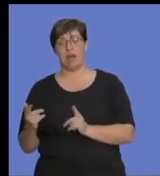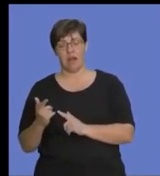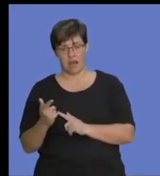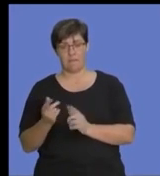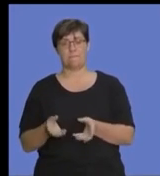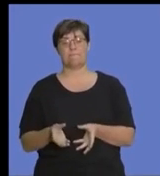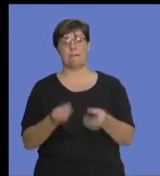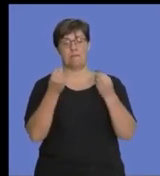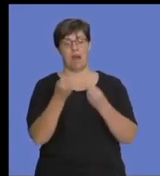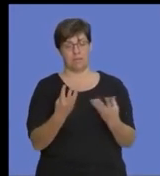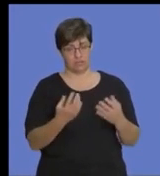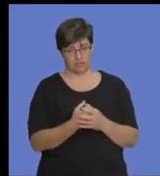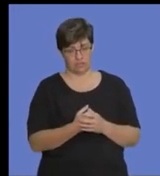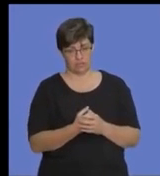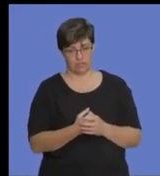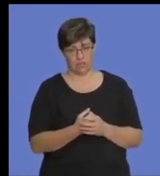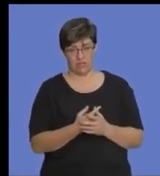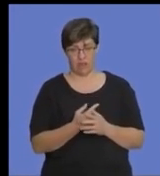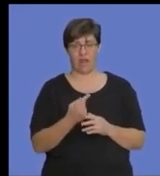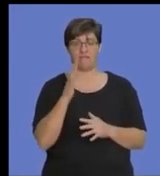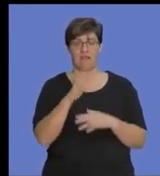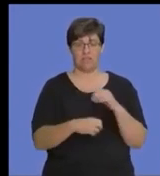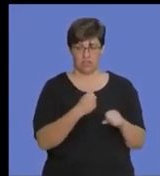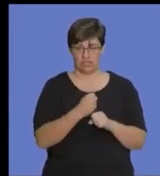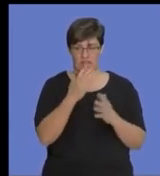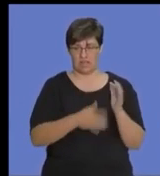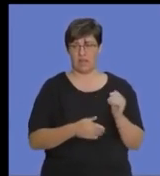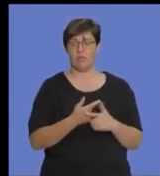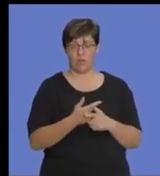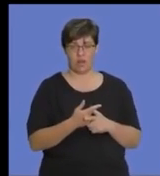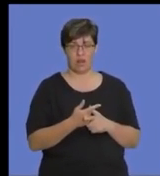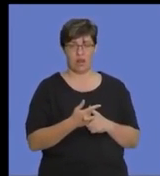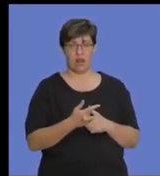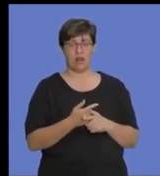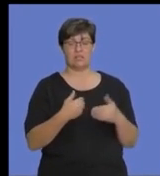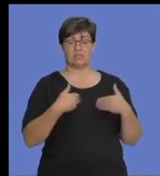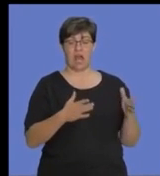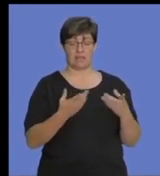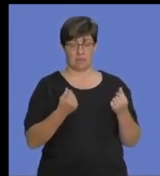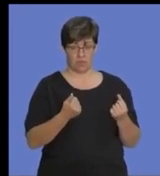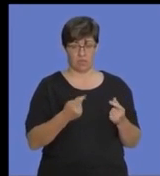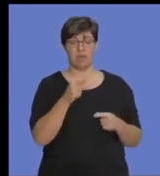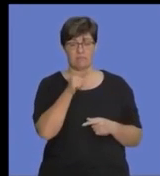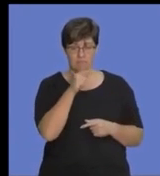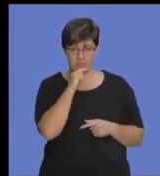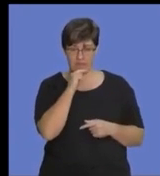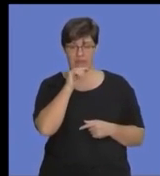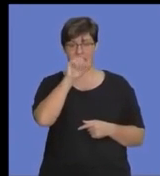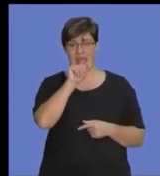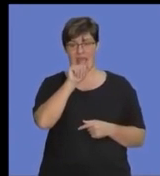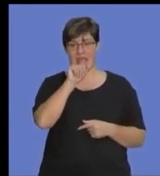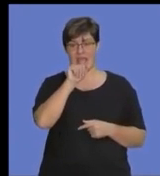that's how much Sibusiso will have at the end of the 5 years. It will be the principal amount, which will now be